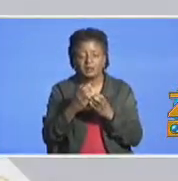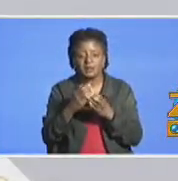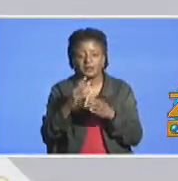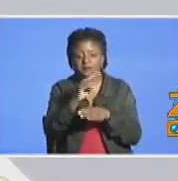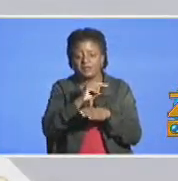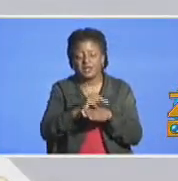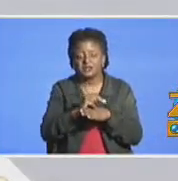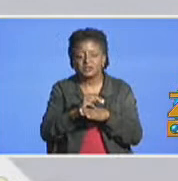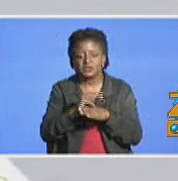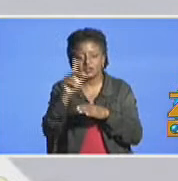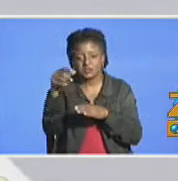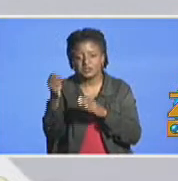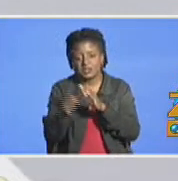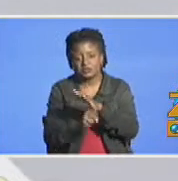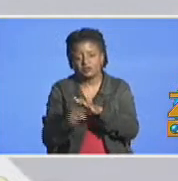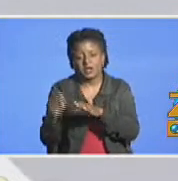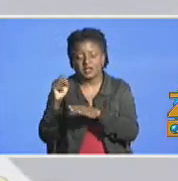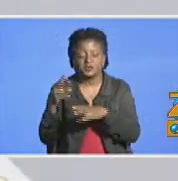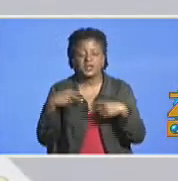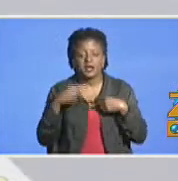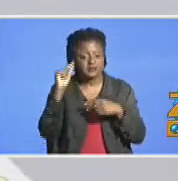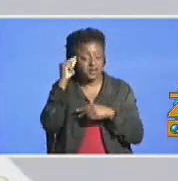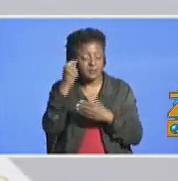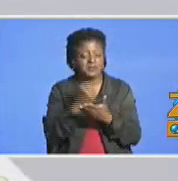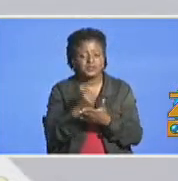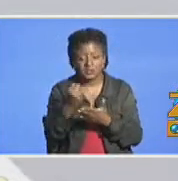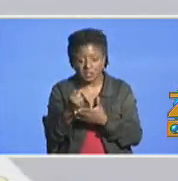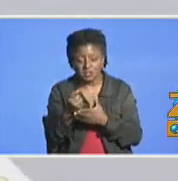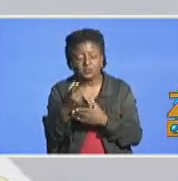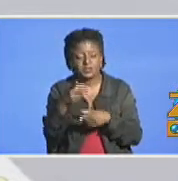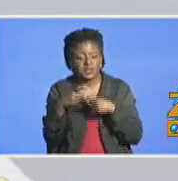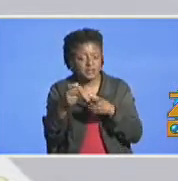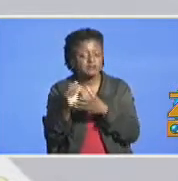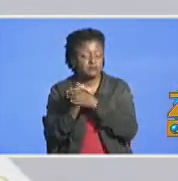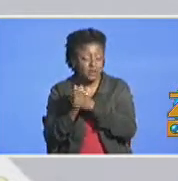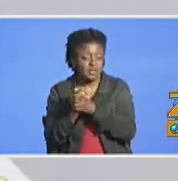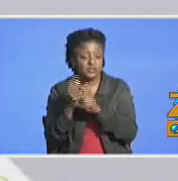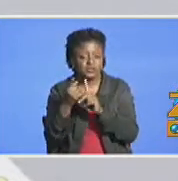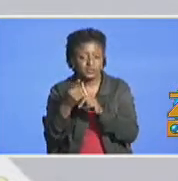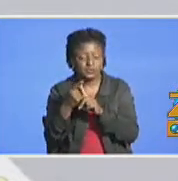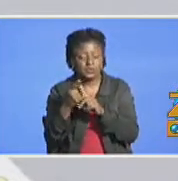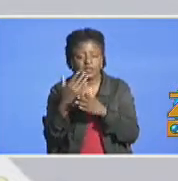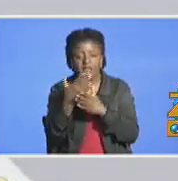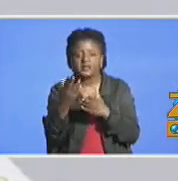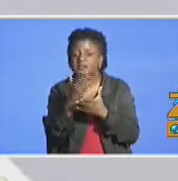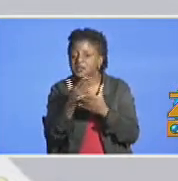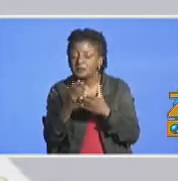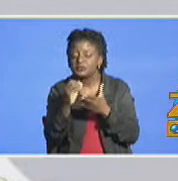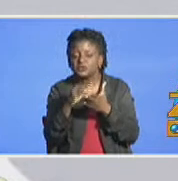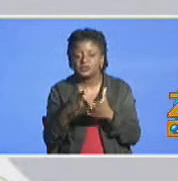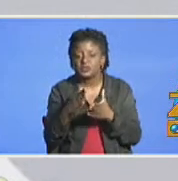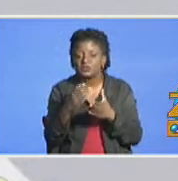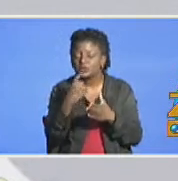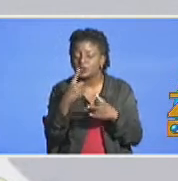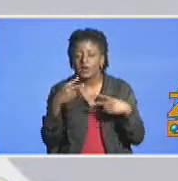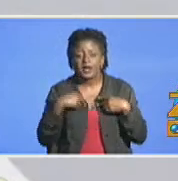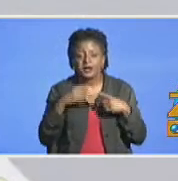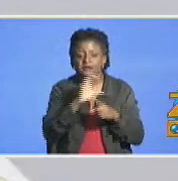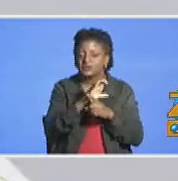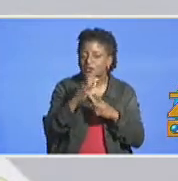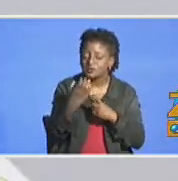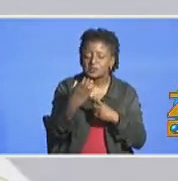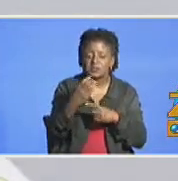have to give credit to, but there are some students who have circumstances that don't make them eligible for those